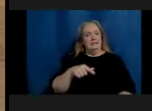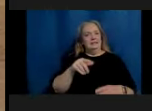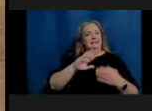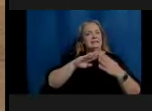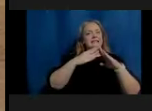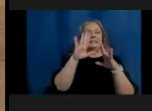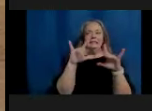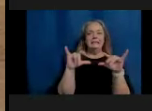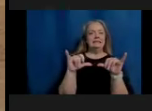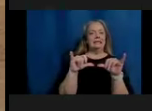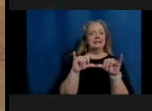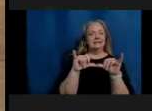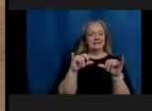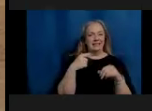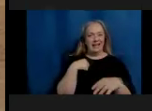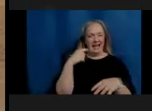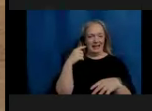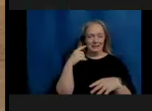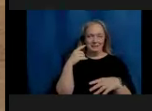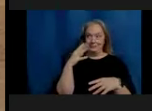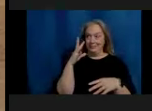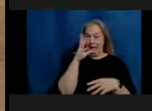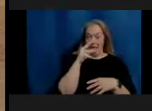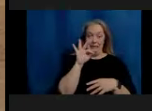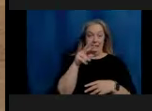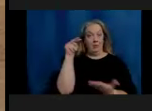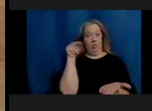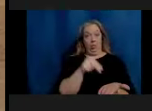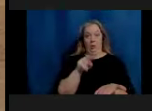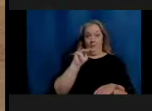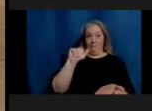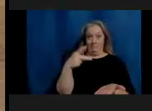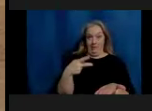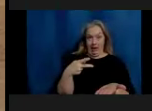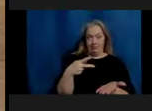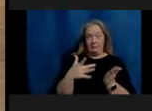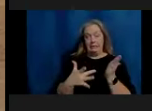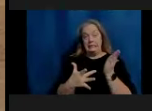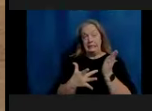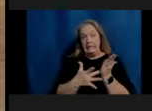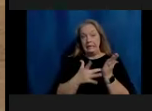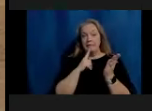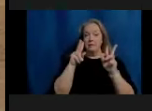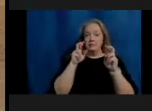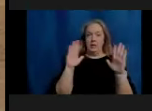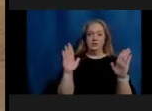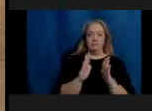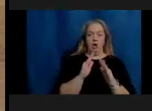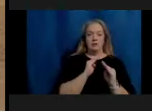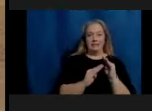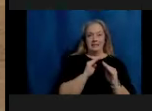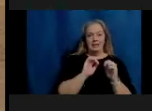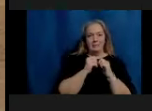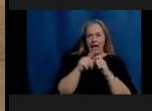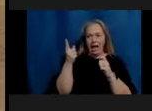of people here think of it as, I guess technically, like math wise, it's technically a small city, but the way it's